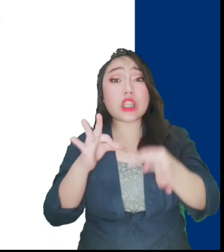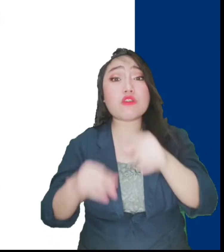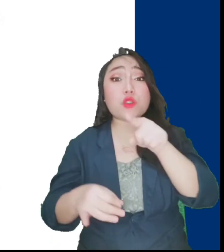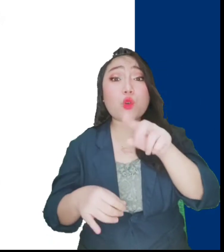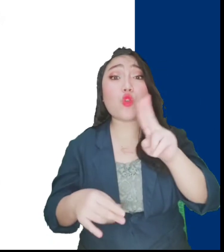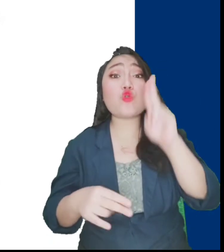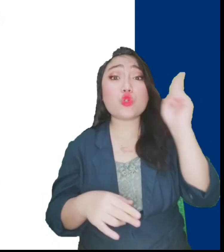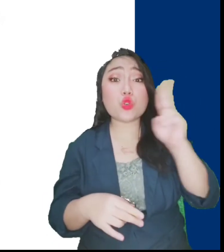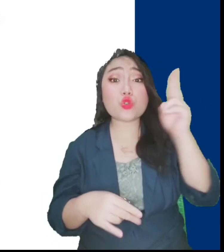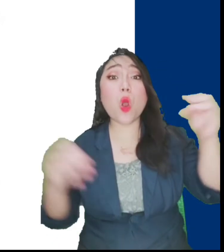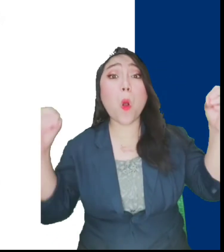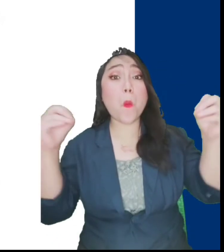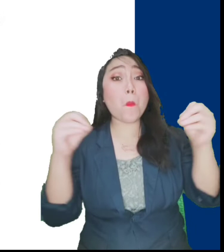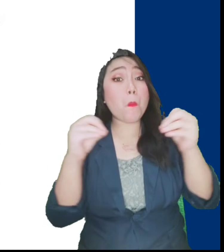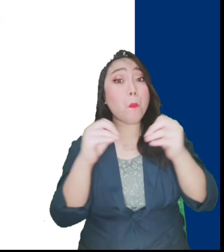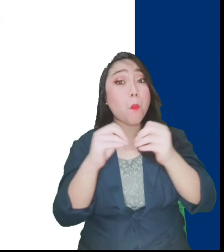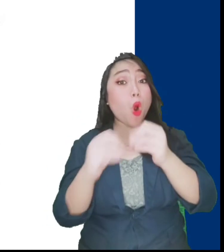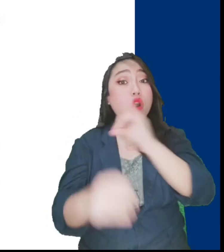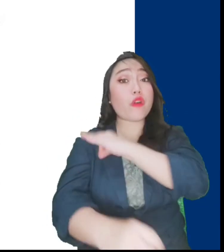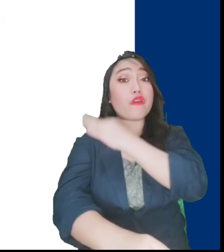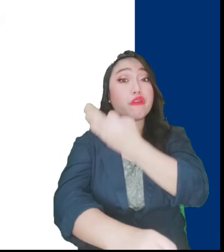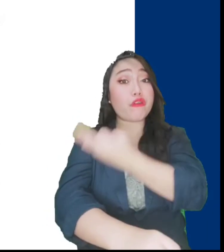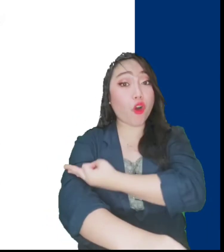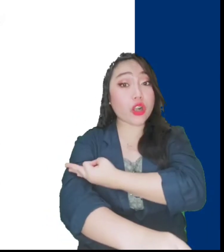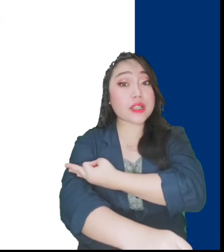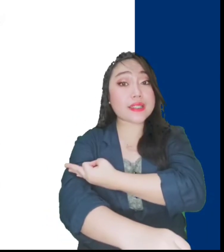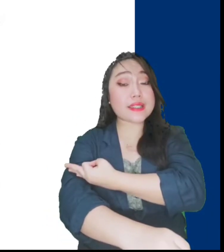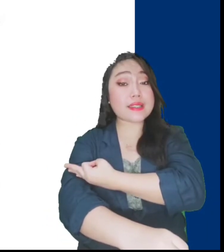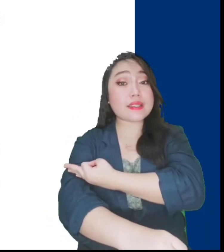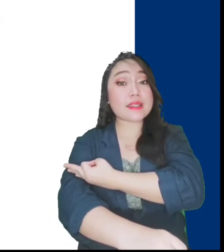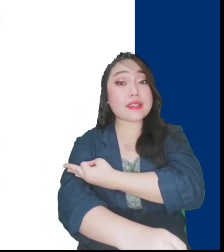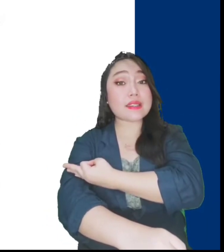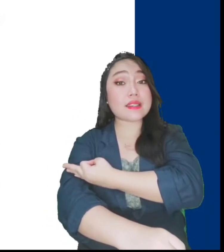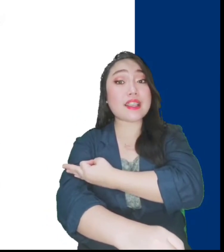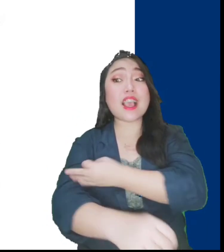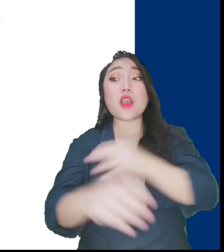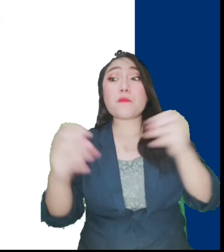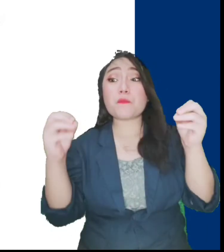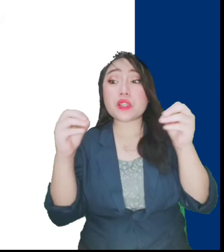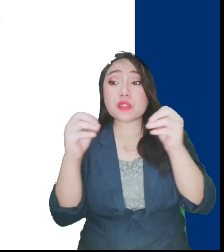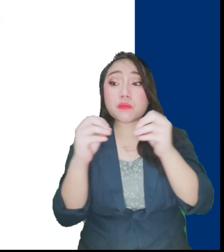the acceleration would also be slow, like.